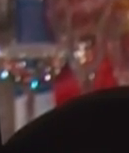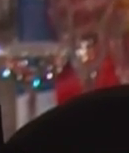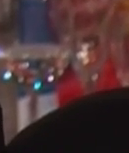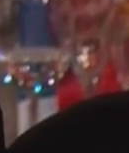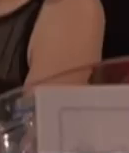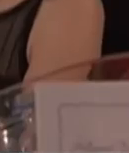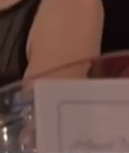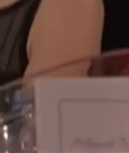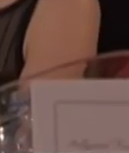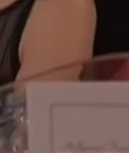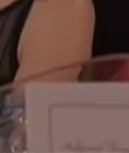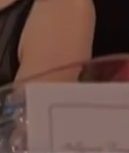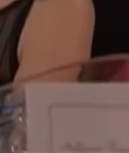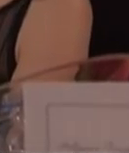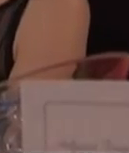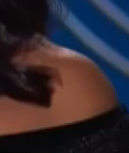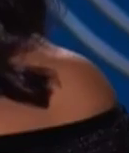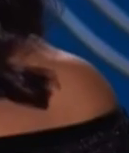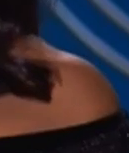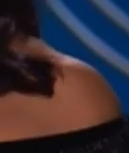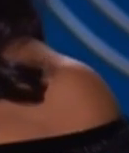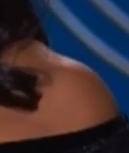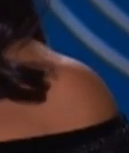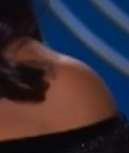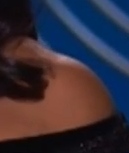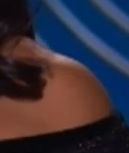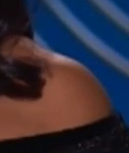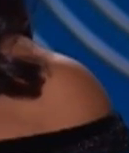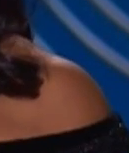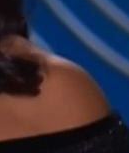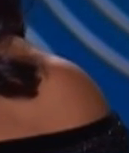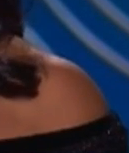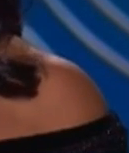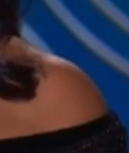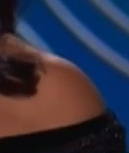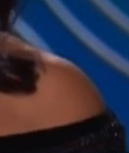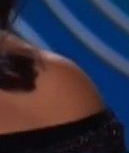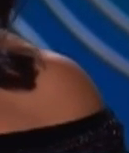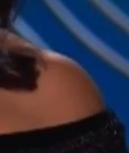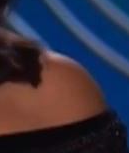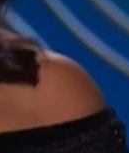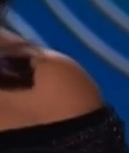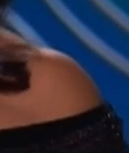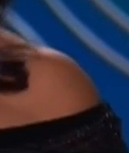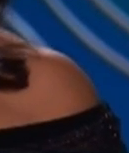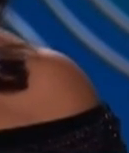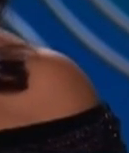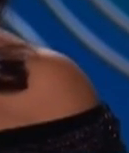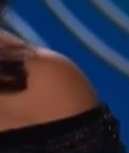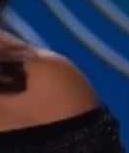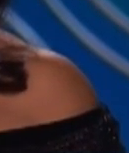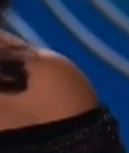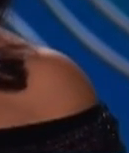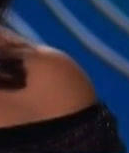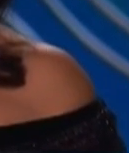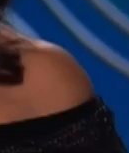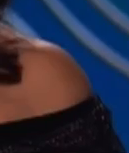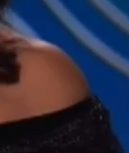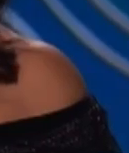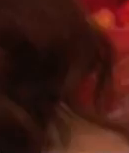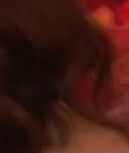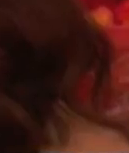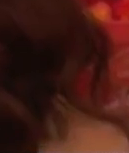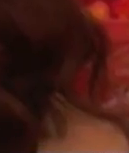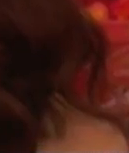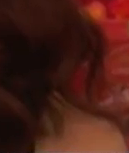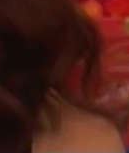they, like my mother, had children to feed and bills to pay and dreams to pursue.